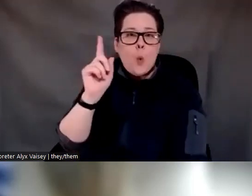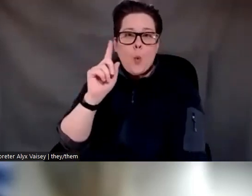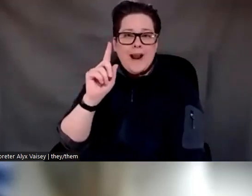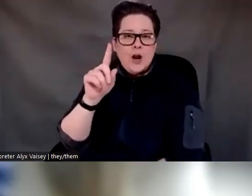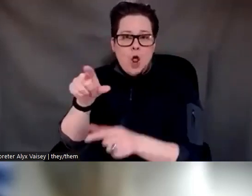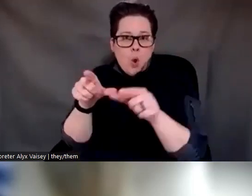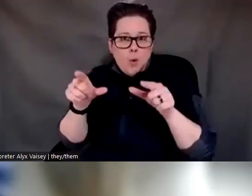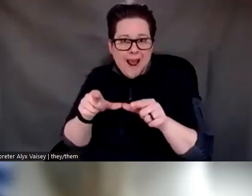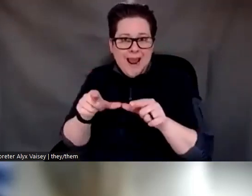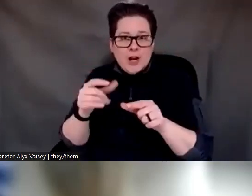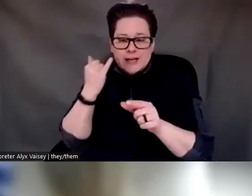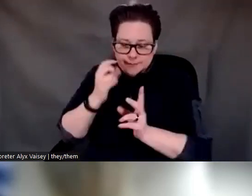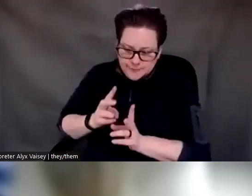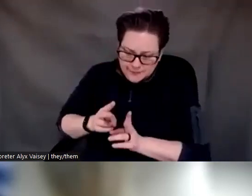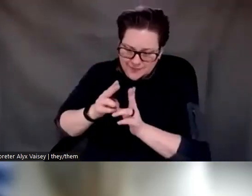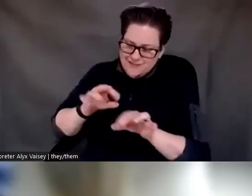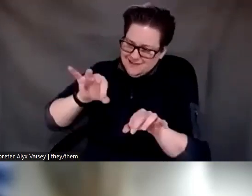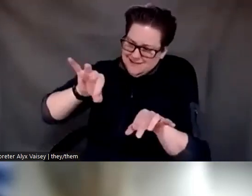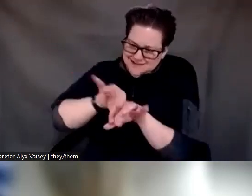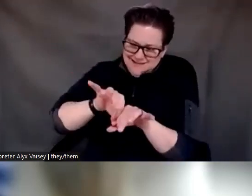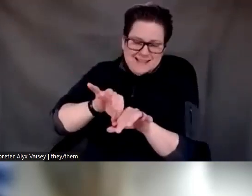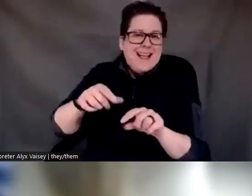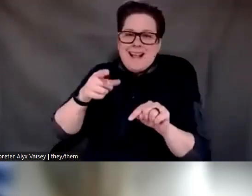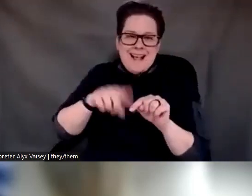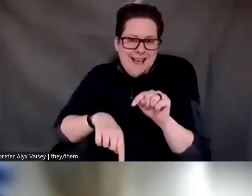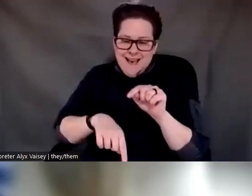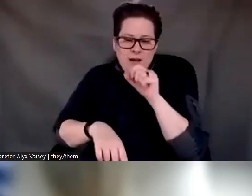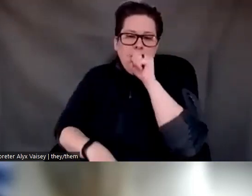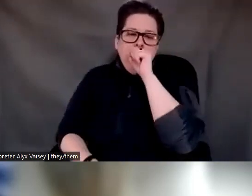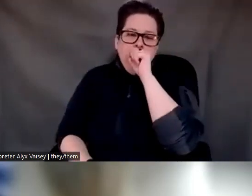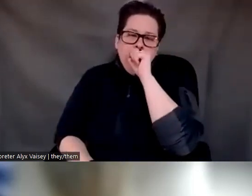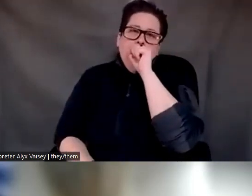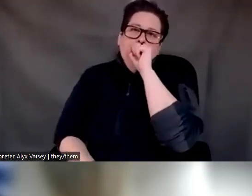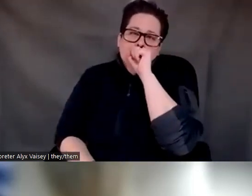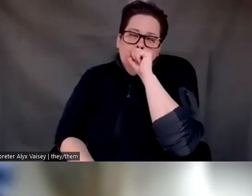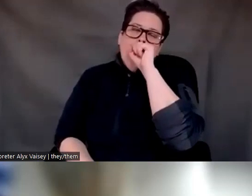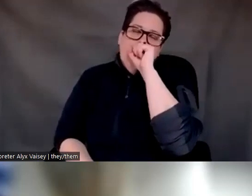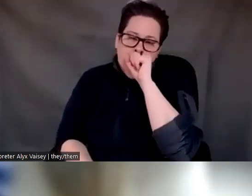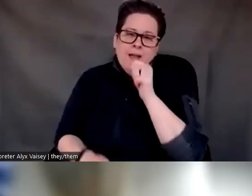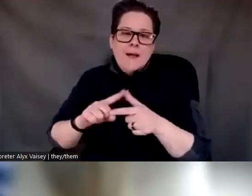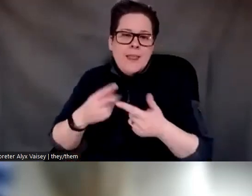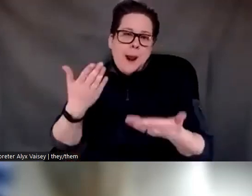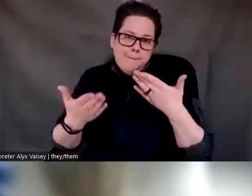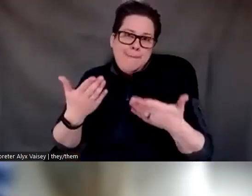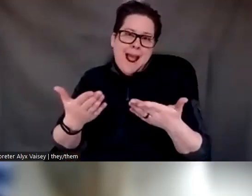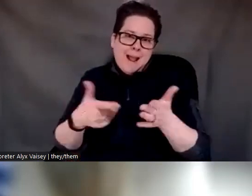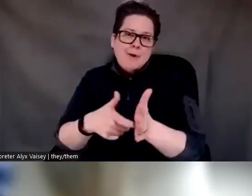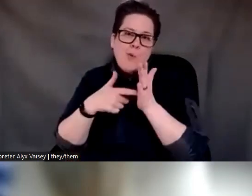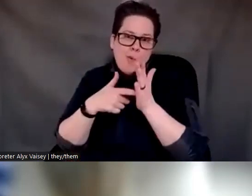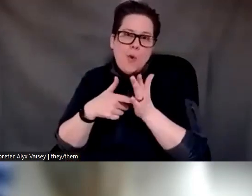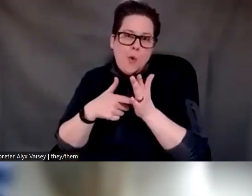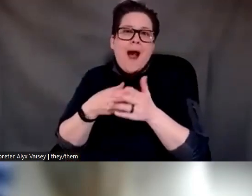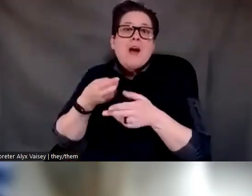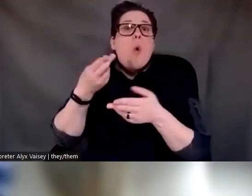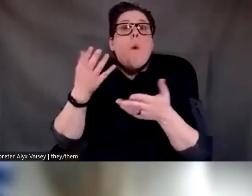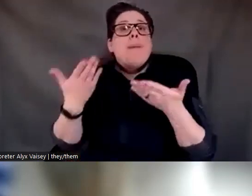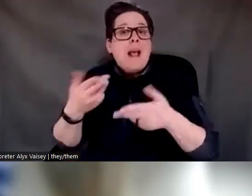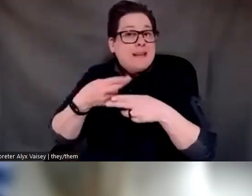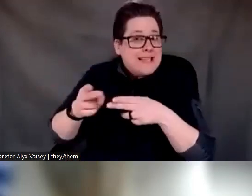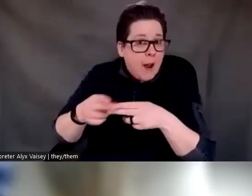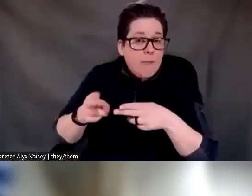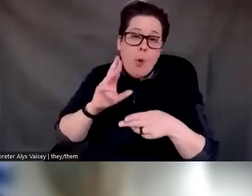that if surgical removal is required, that may require a temporary or